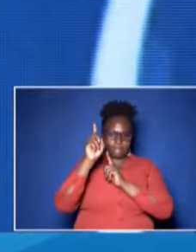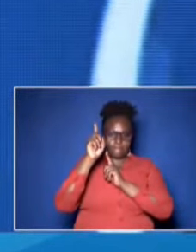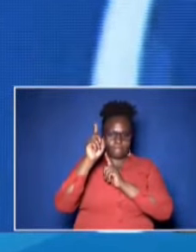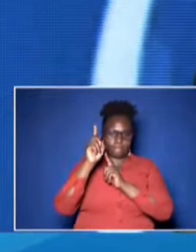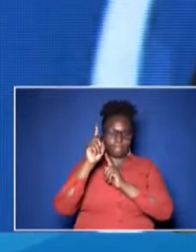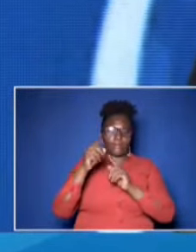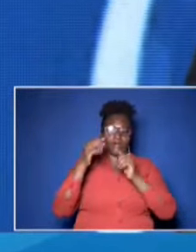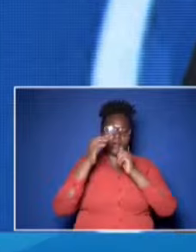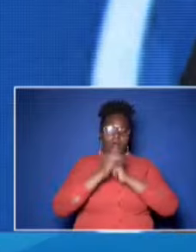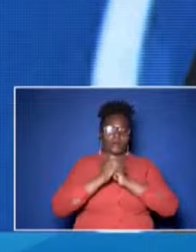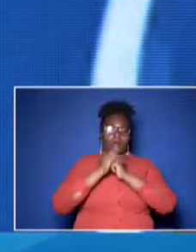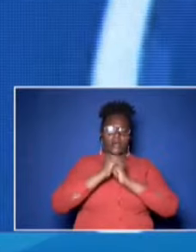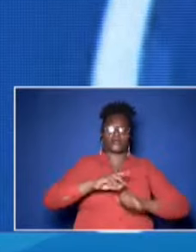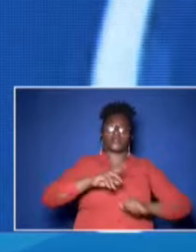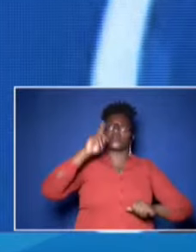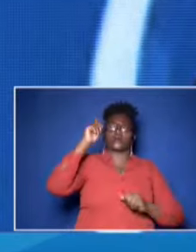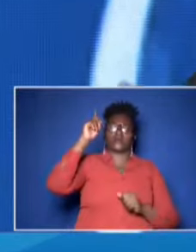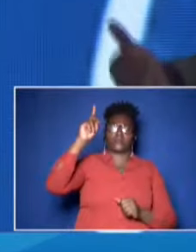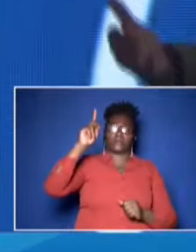I worship